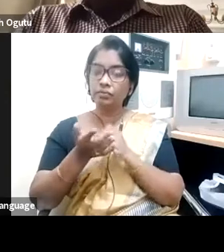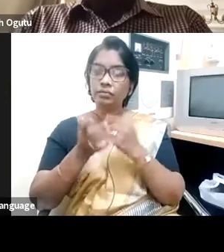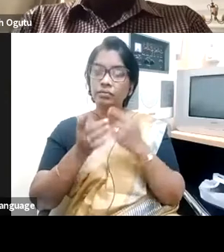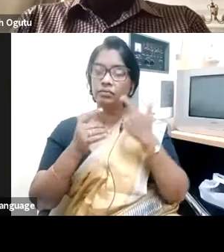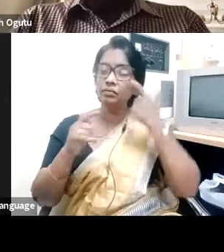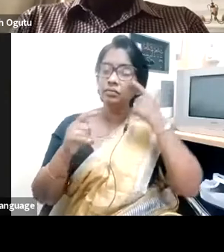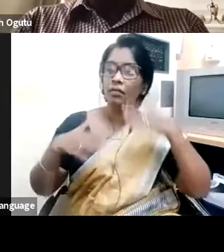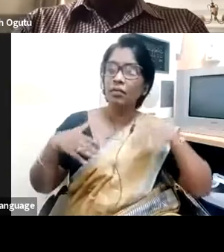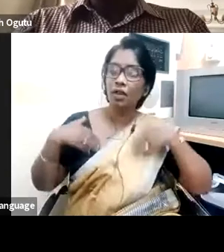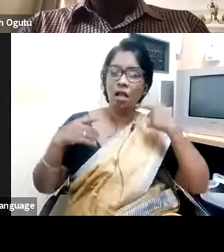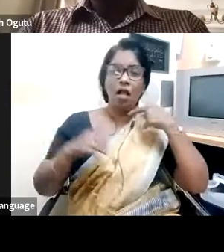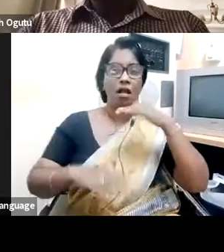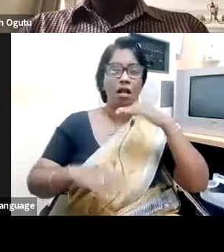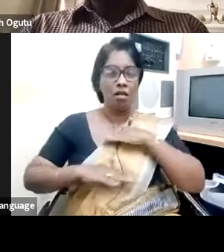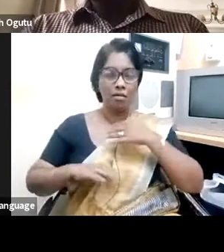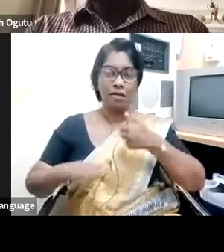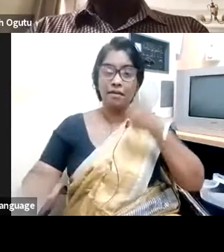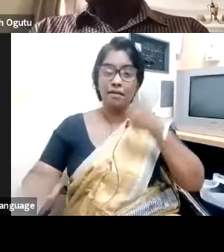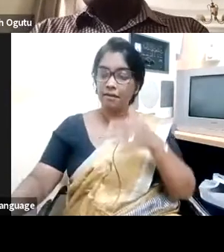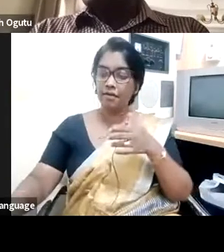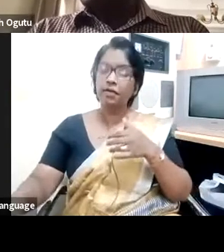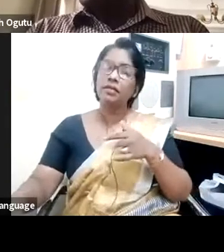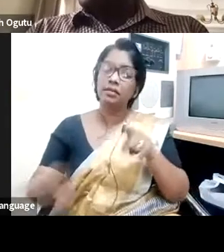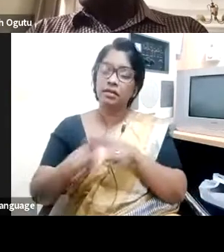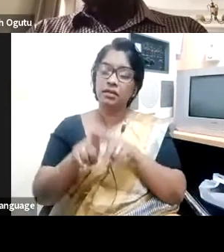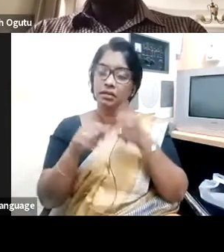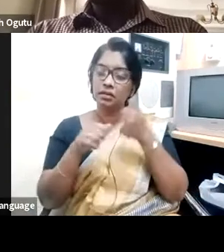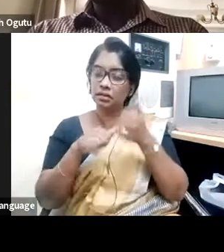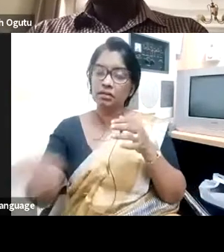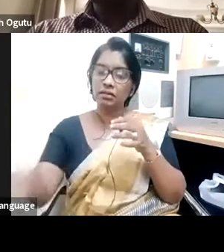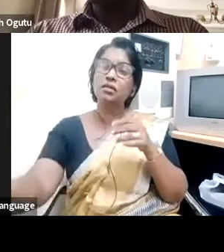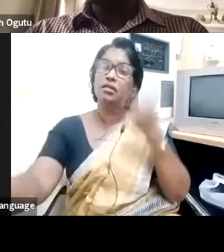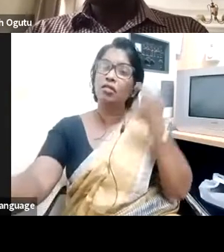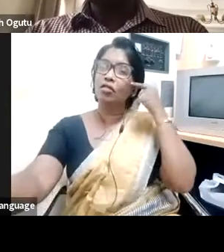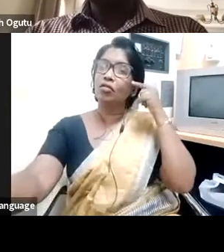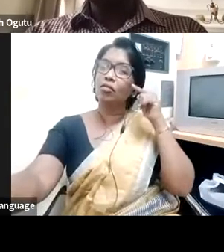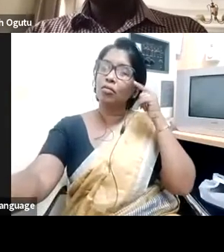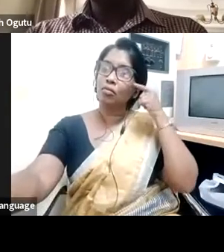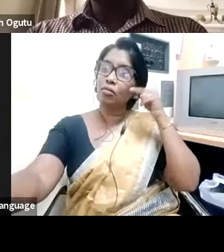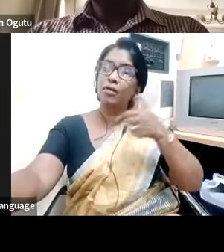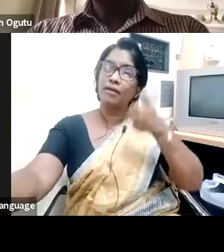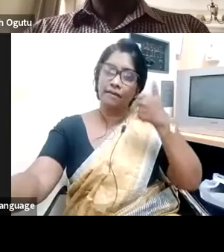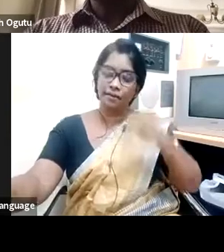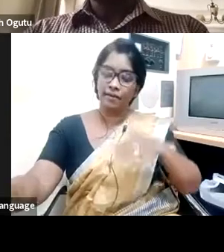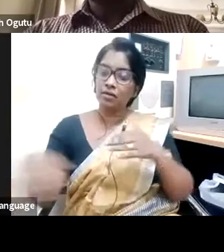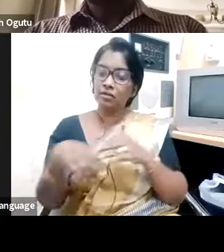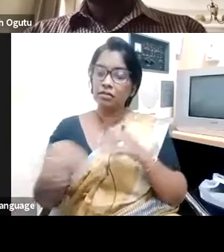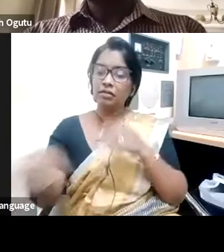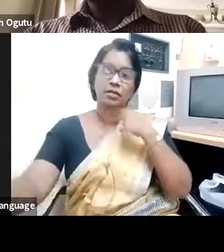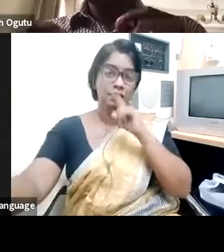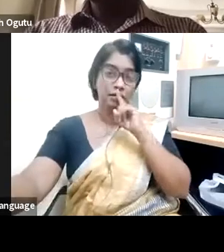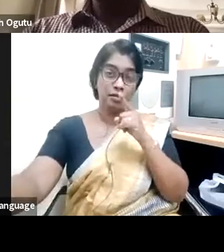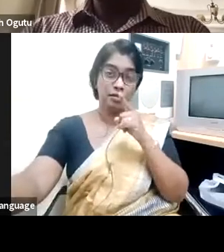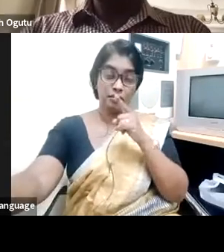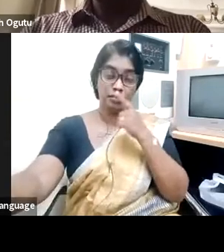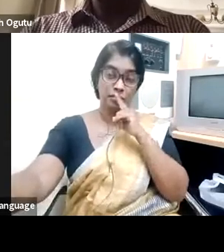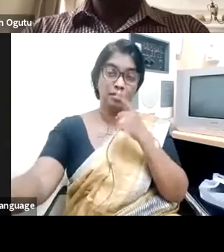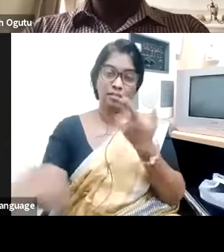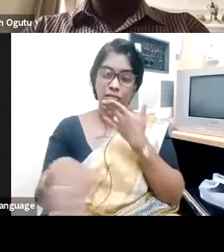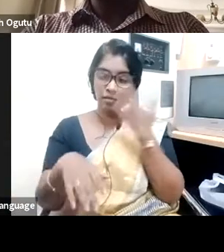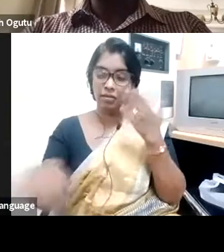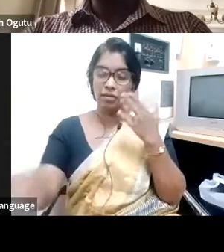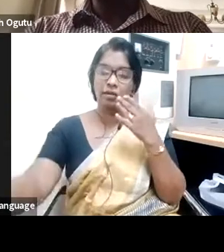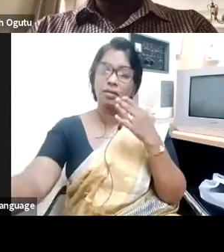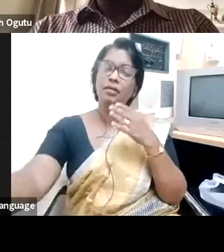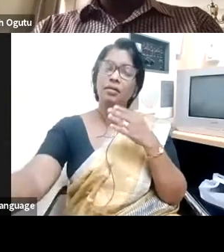taking advantage of it. So those are the two things I can say that perhaps would have done differently, which we are doing now, and we're seeing the